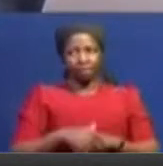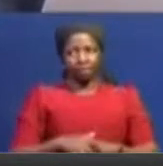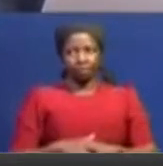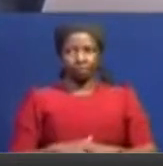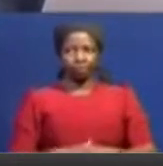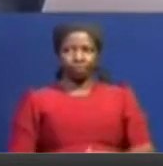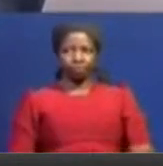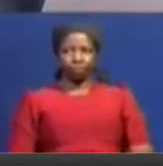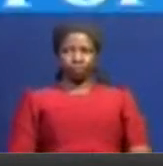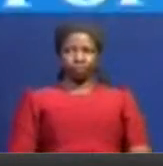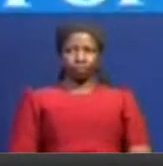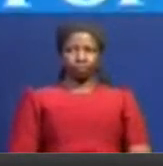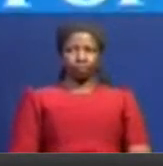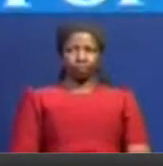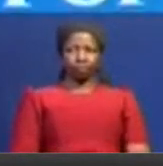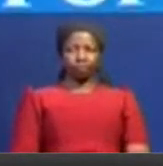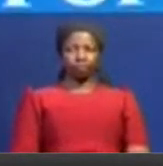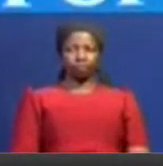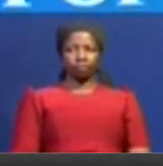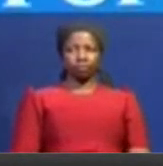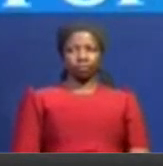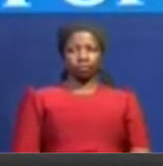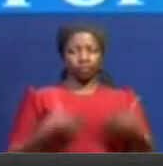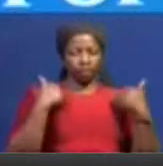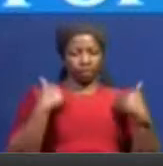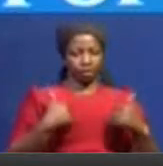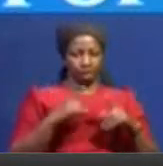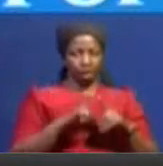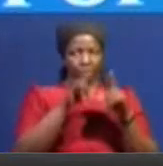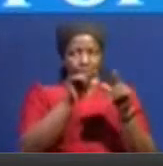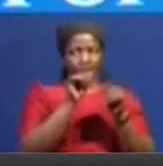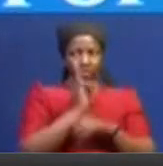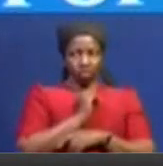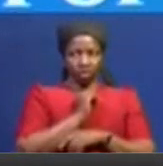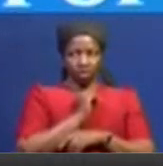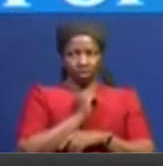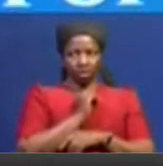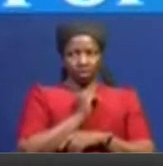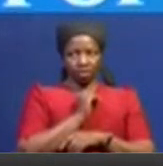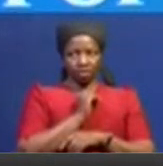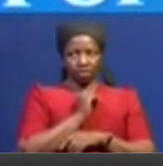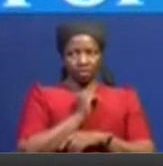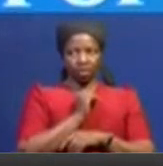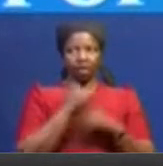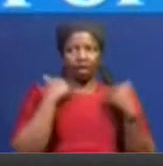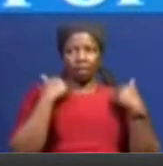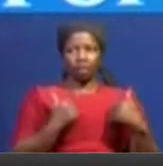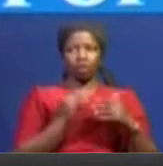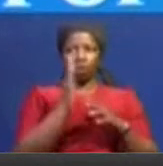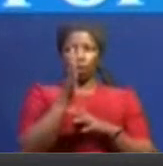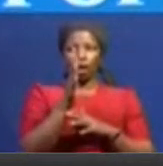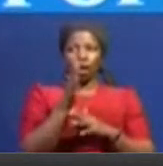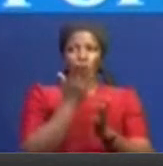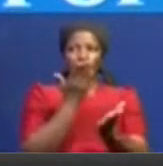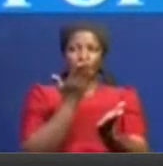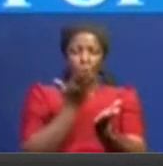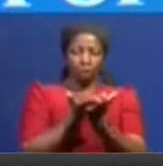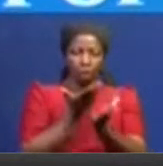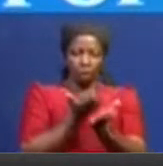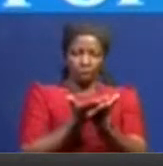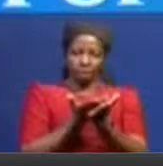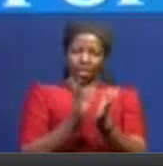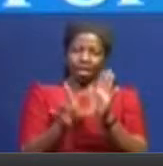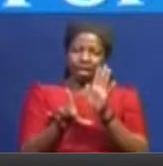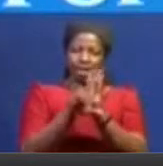follow-up for the second one. What I'm saying is that I would propose amendments to the law that allows